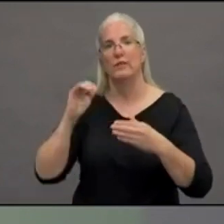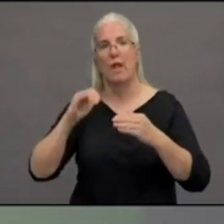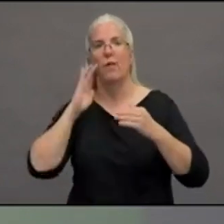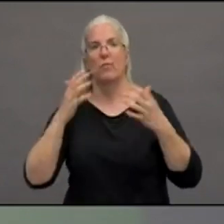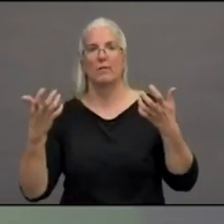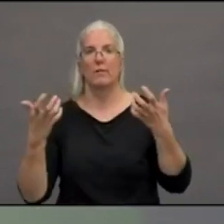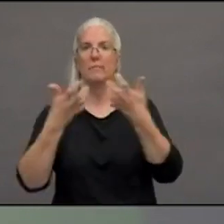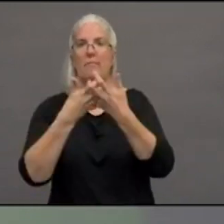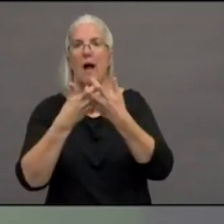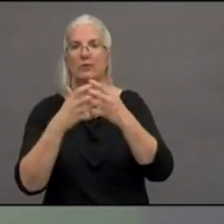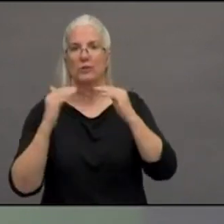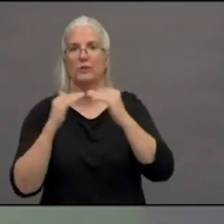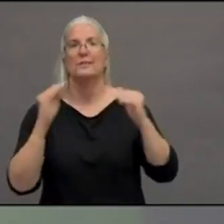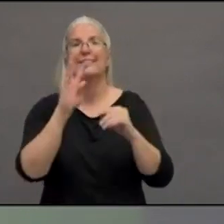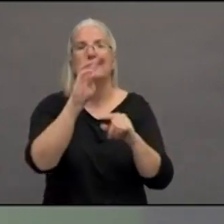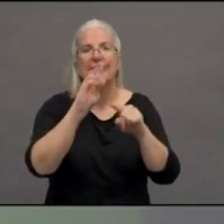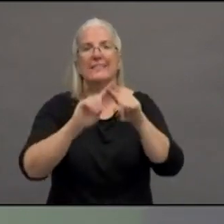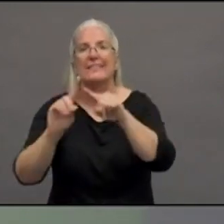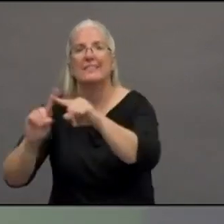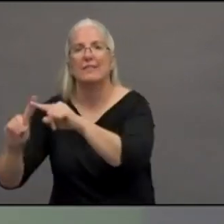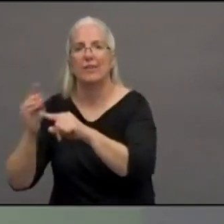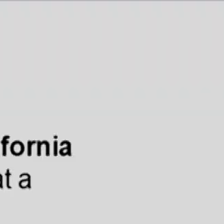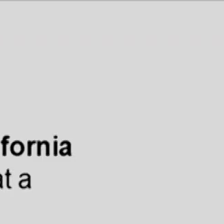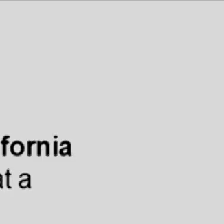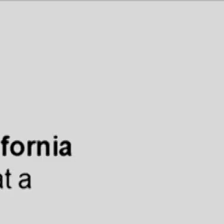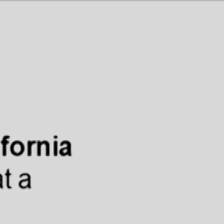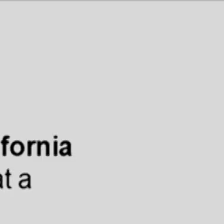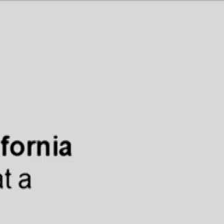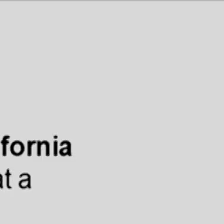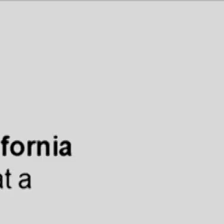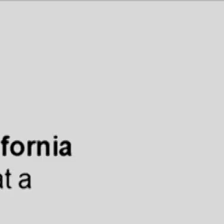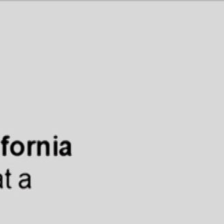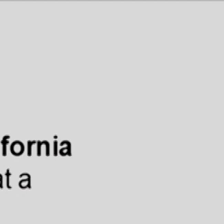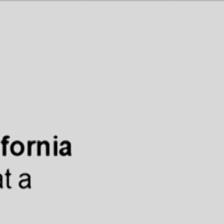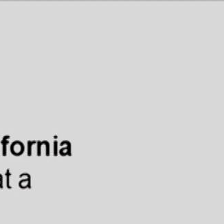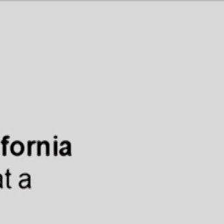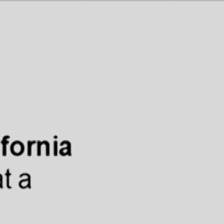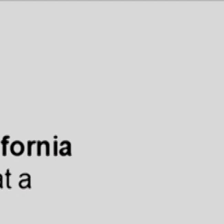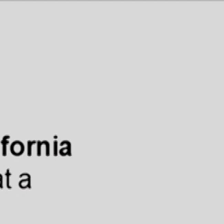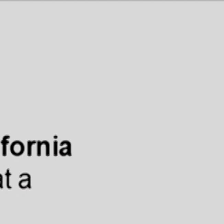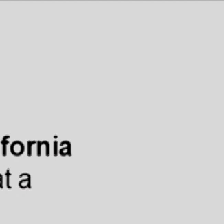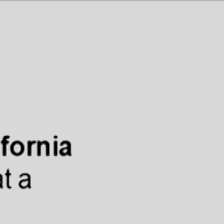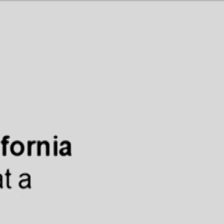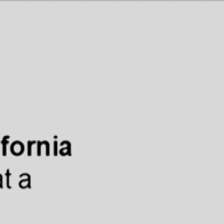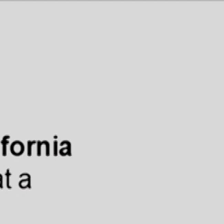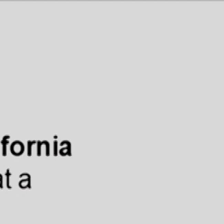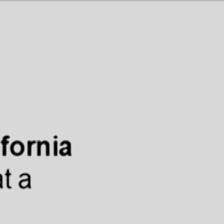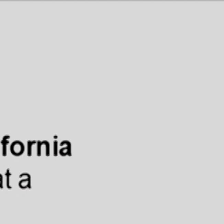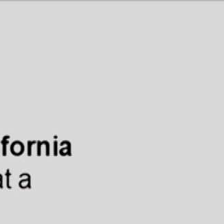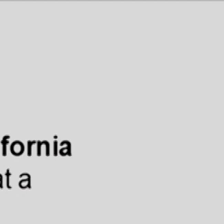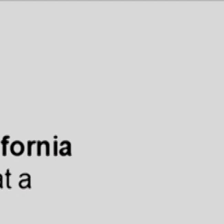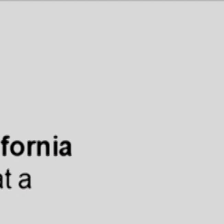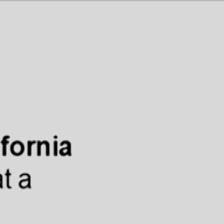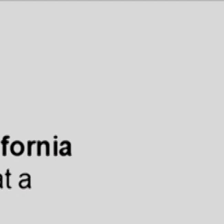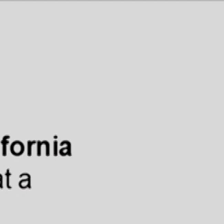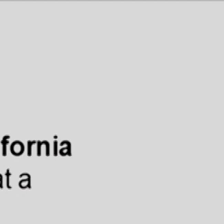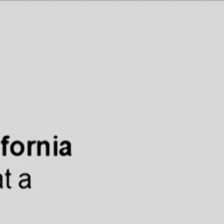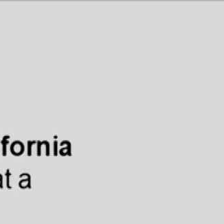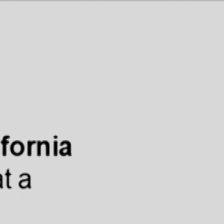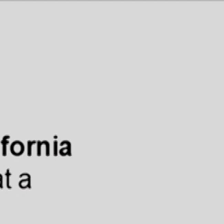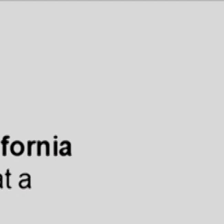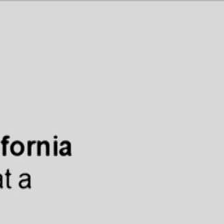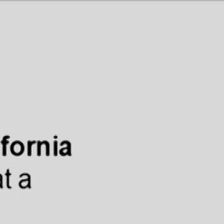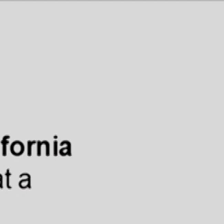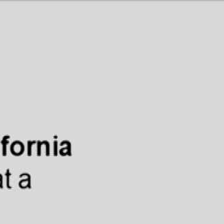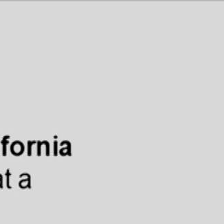different retailers throughout Santa Clara County, in Gilroy as well as San Jose. And again, you go to the market, just say I want